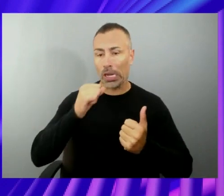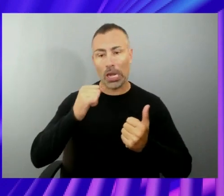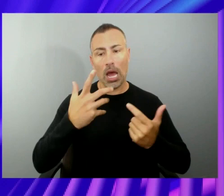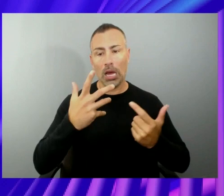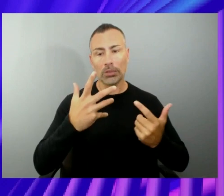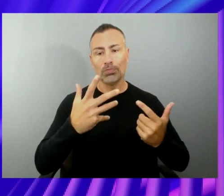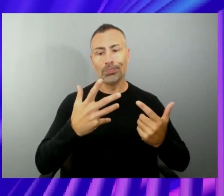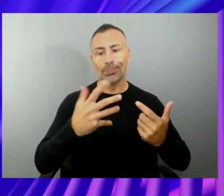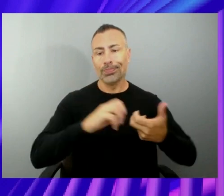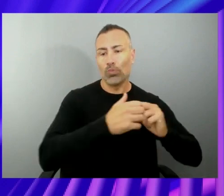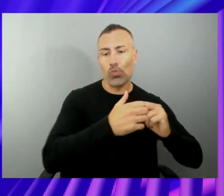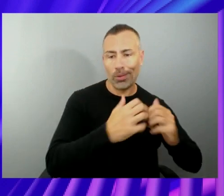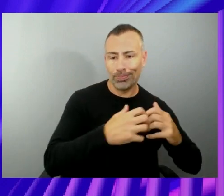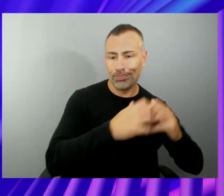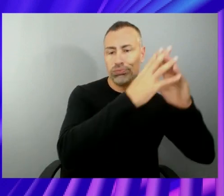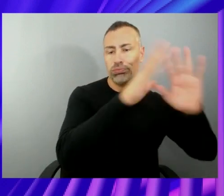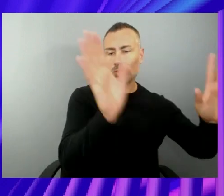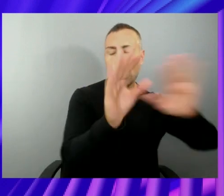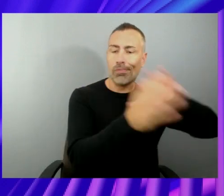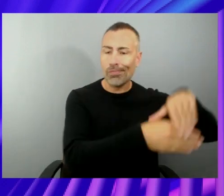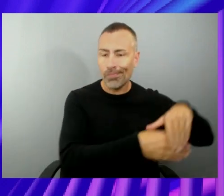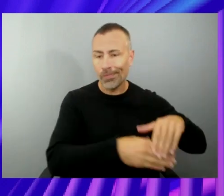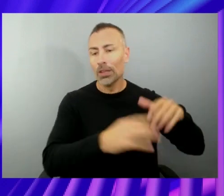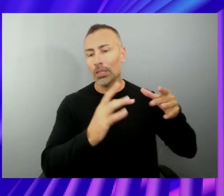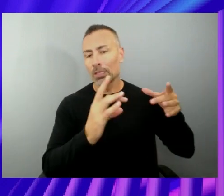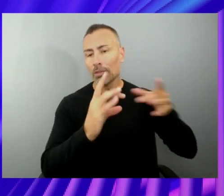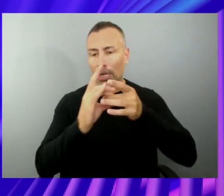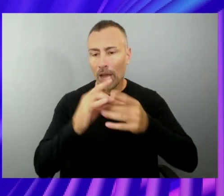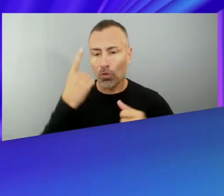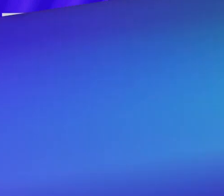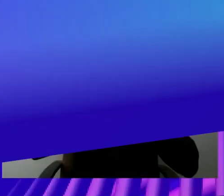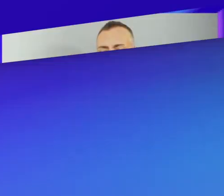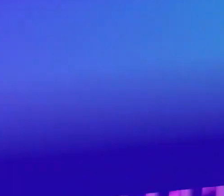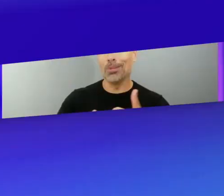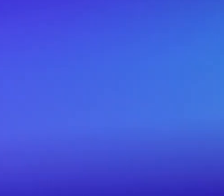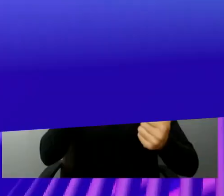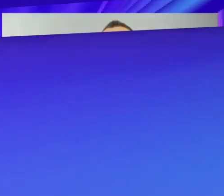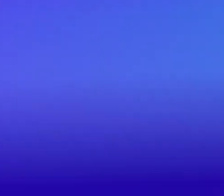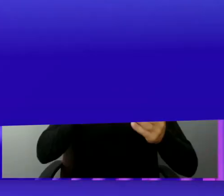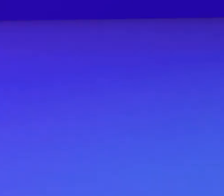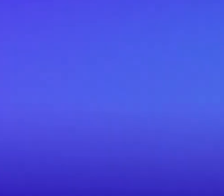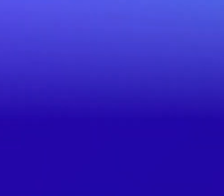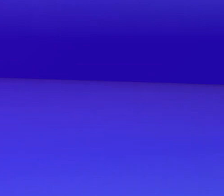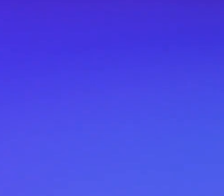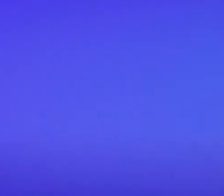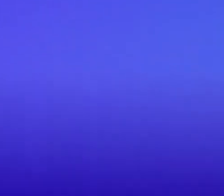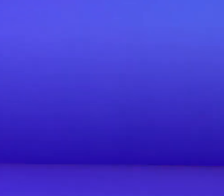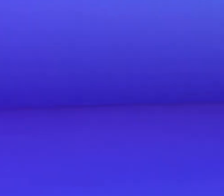the way we're going to be communicating the future. All right. Thank you very much, Robert. Yeah. You have a wonderful day.